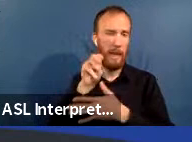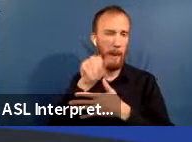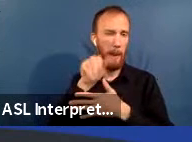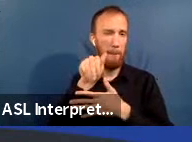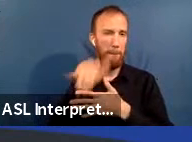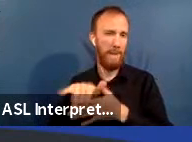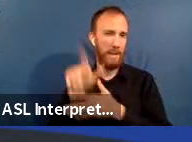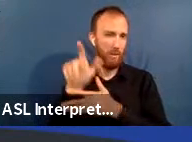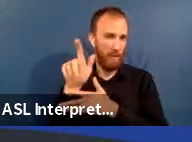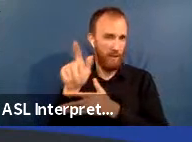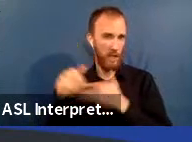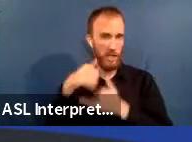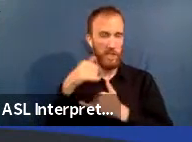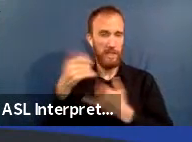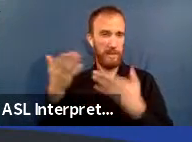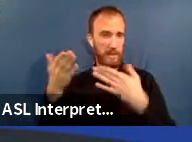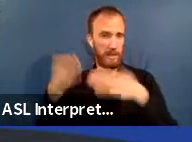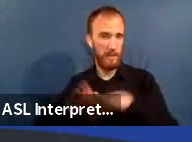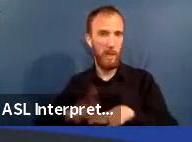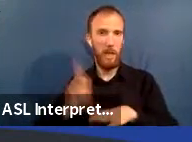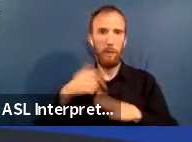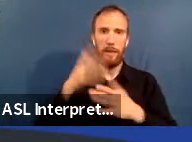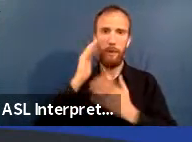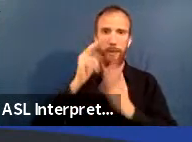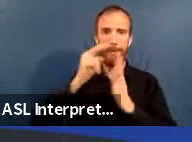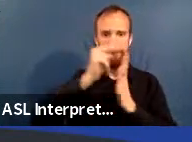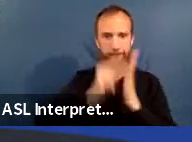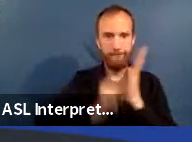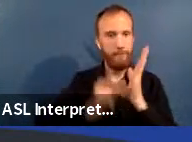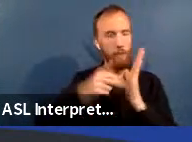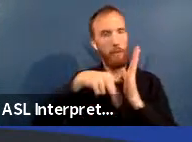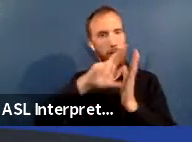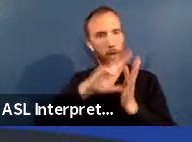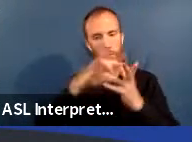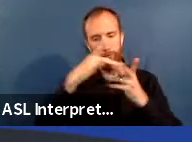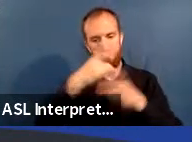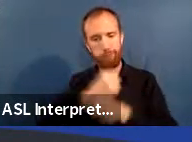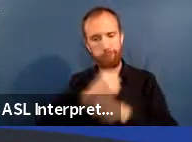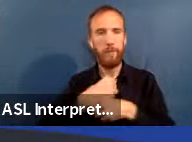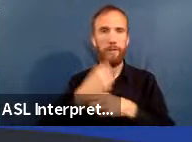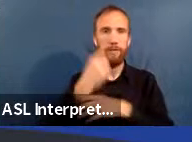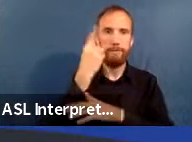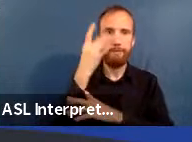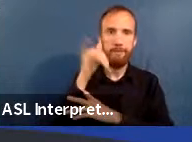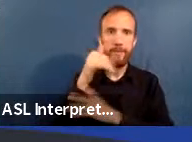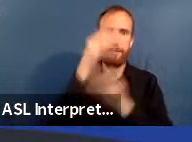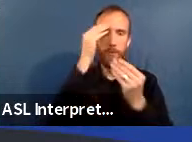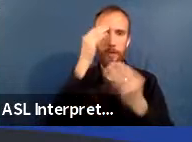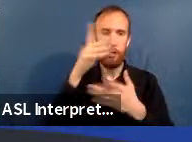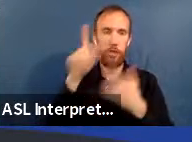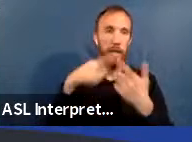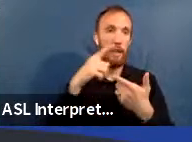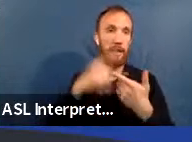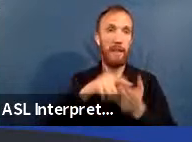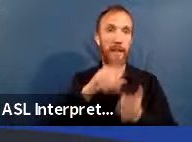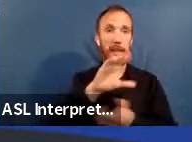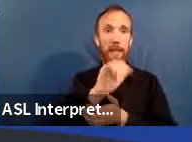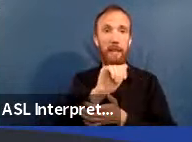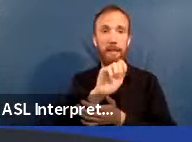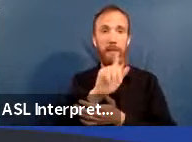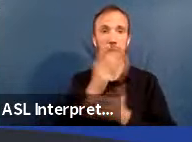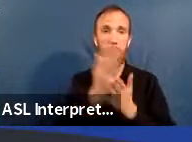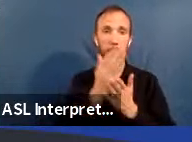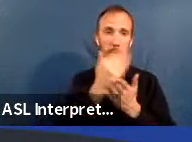we'll review it, we'll make sense of it, and then prepare our capital budget. And that will go to the board